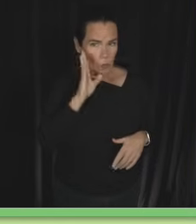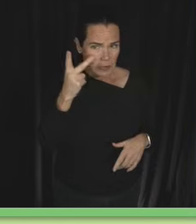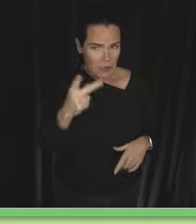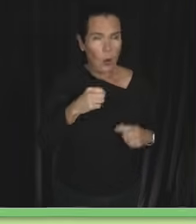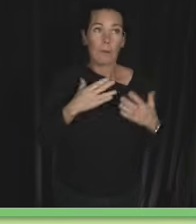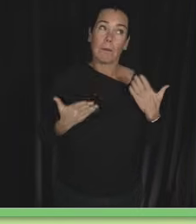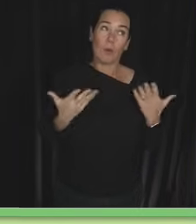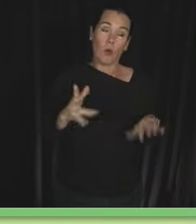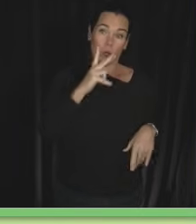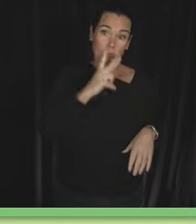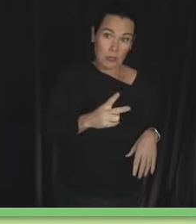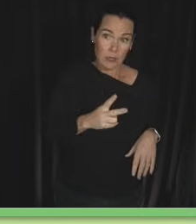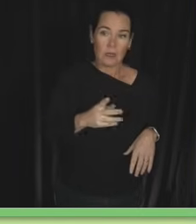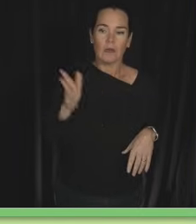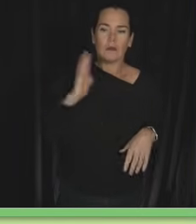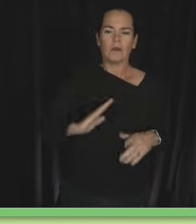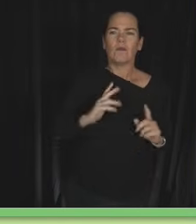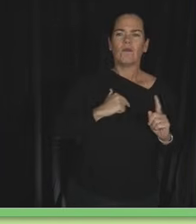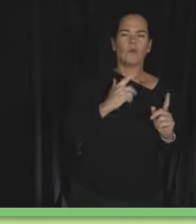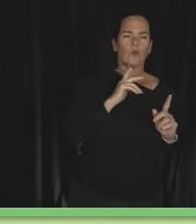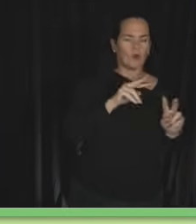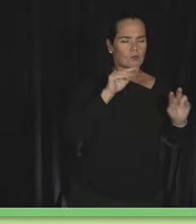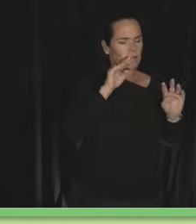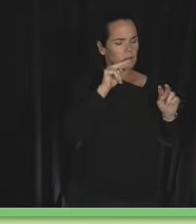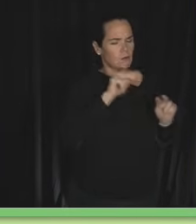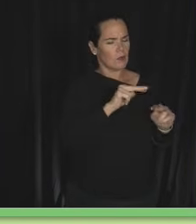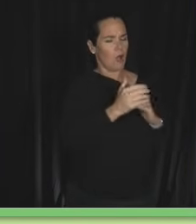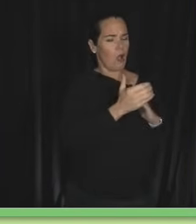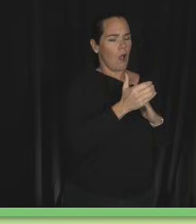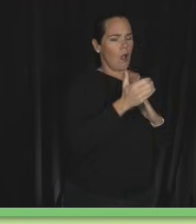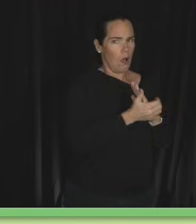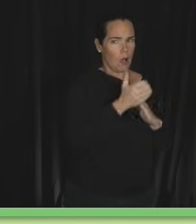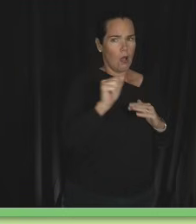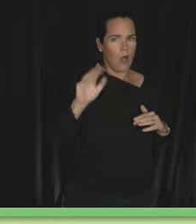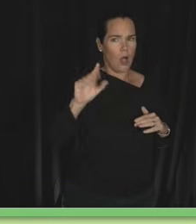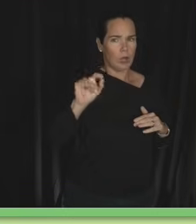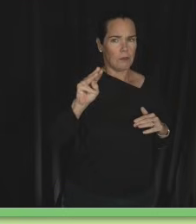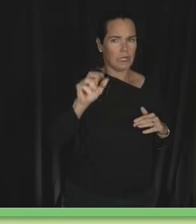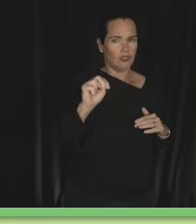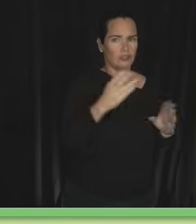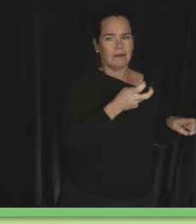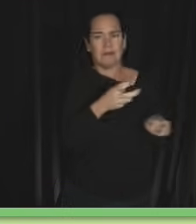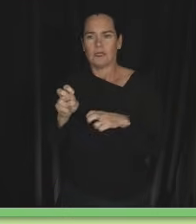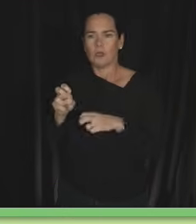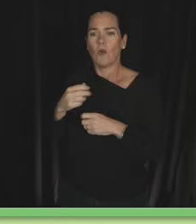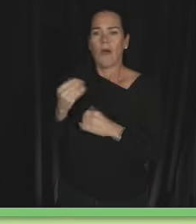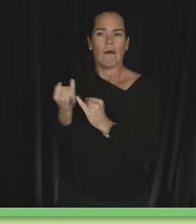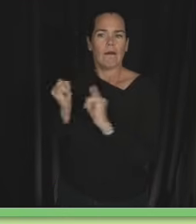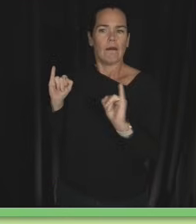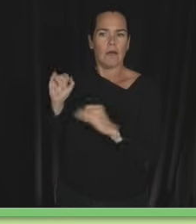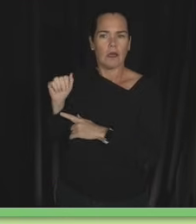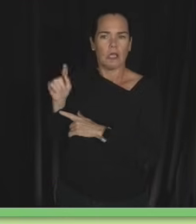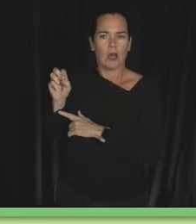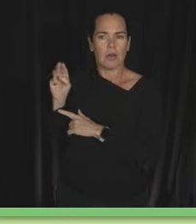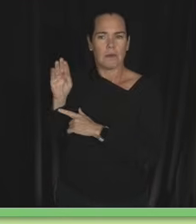the shift from automation to autonomy within Kubernetes and on top of Kubernetes. And this